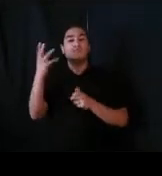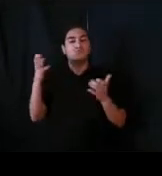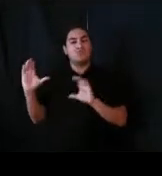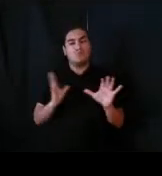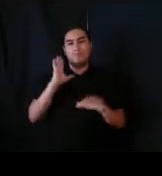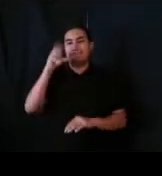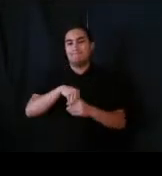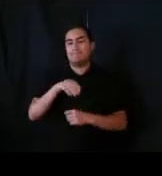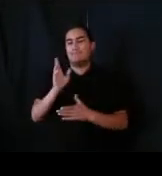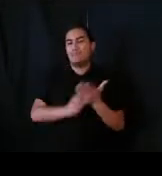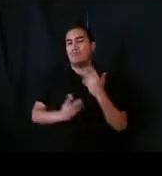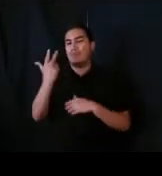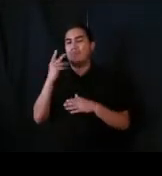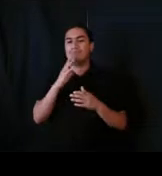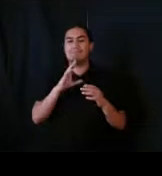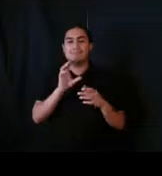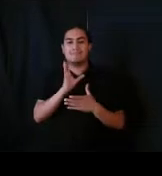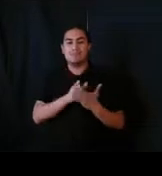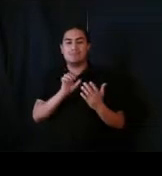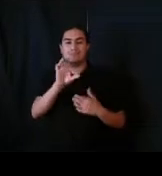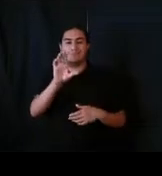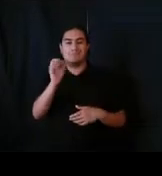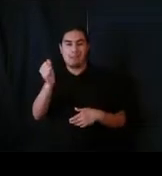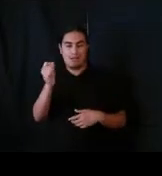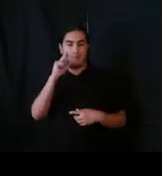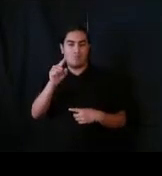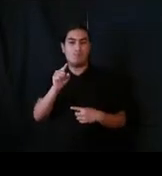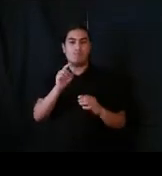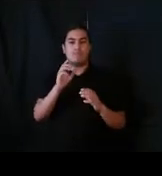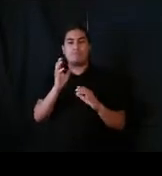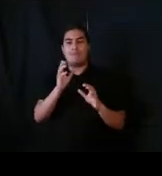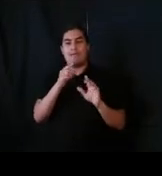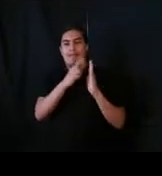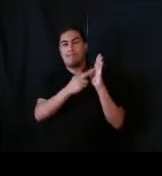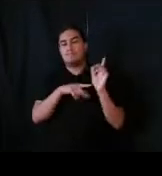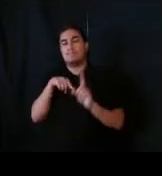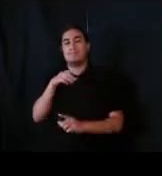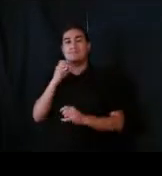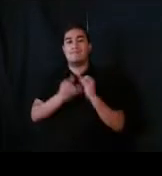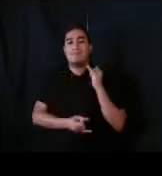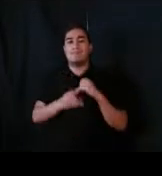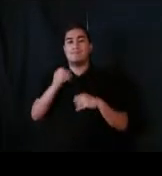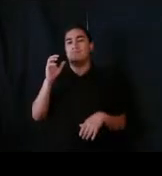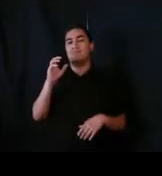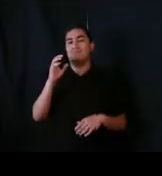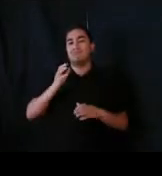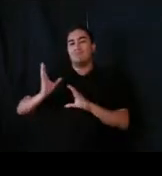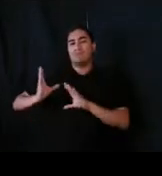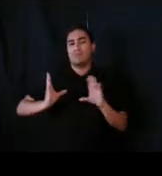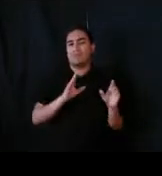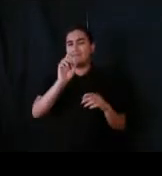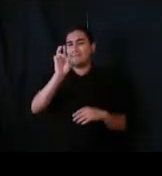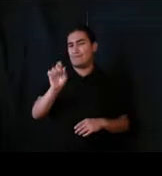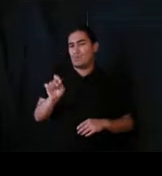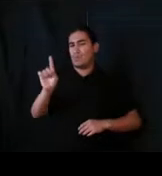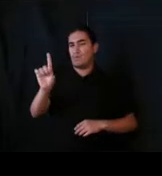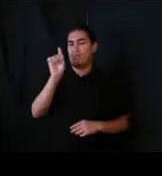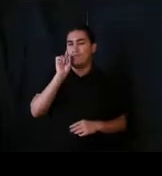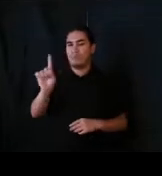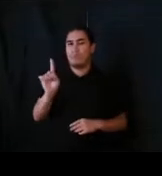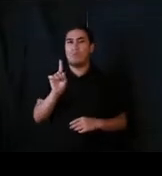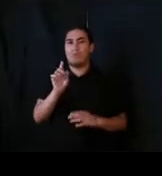3 section 10 of the proposed guidelines and finally strategy 7.1 to integrate pro housing principles into the